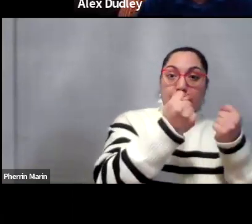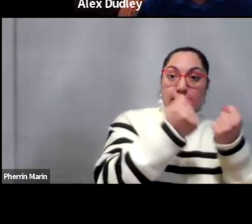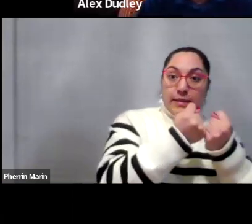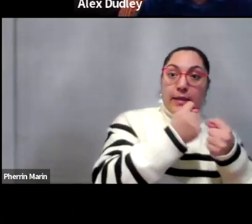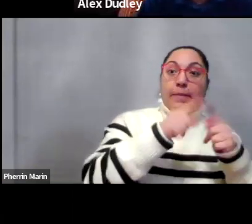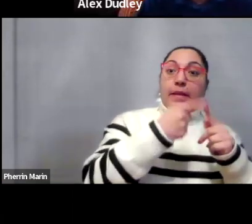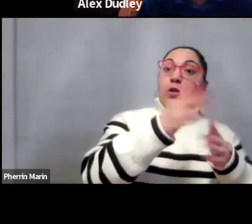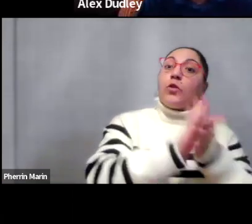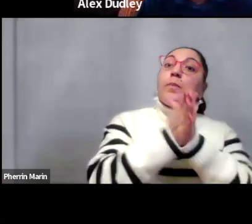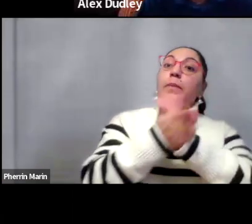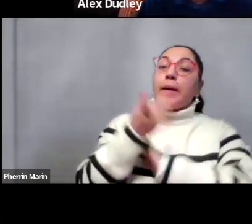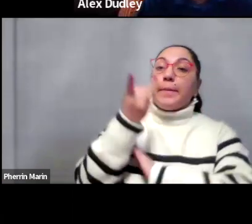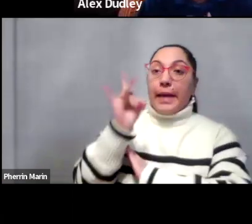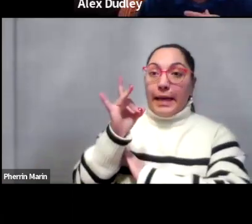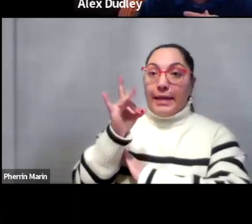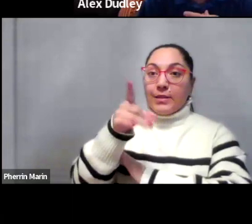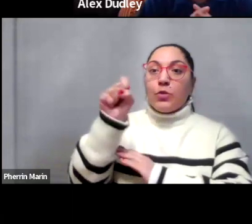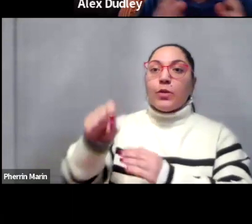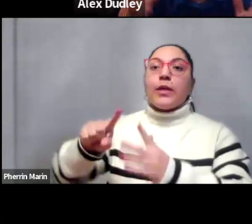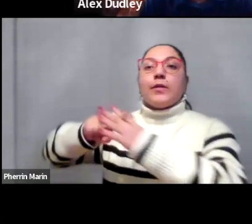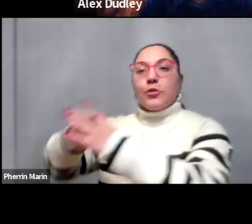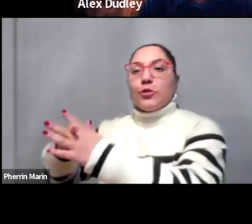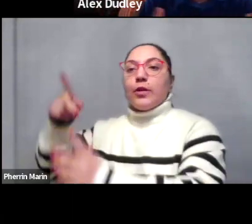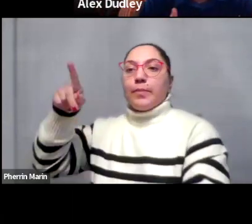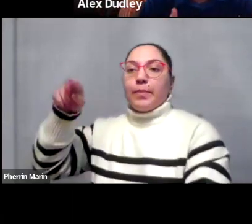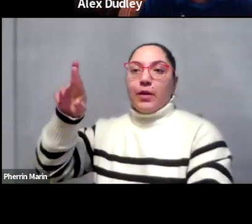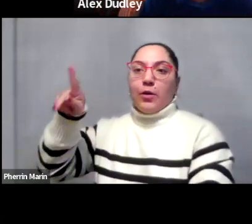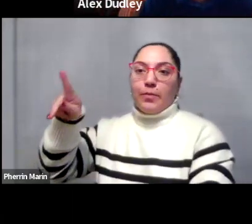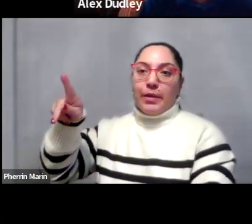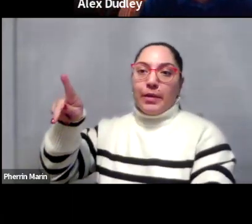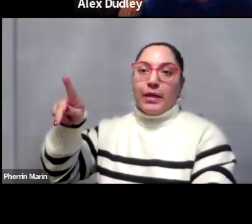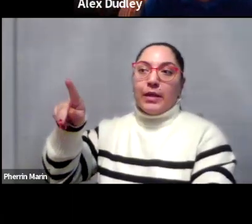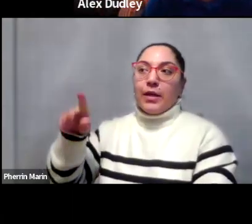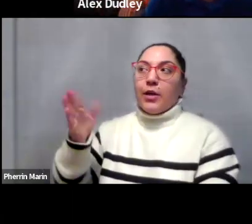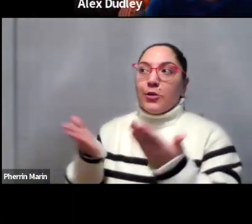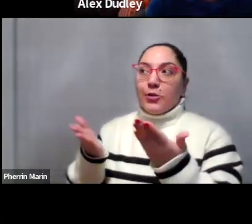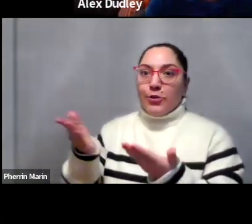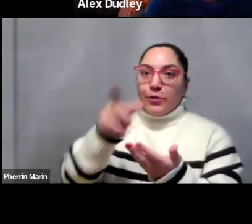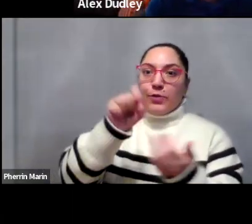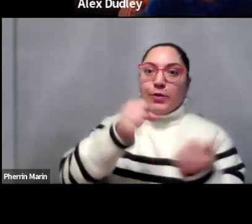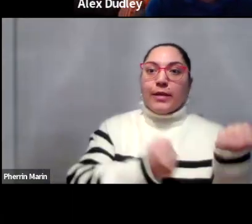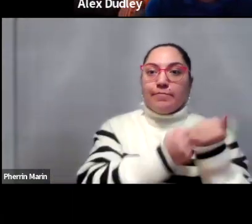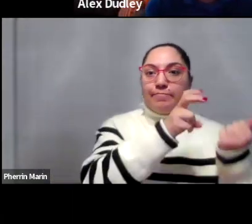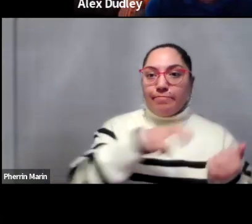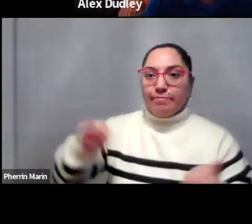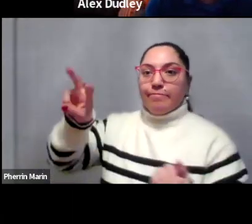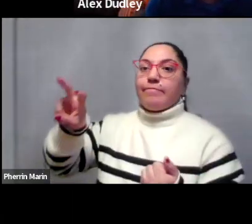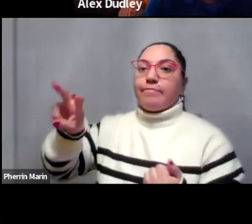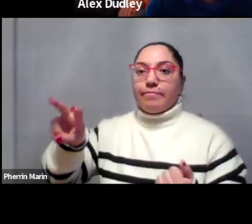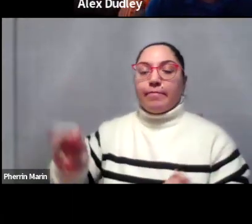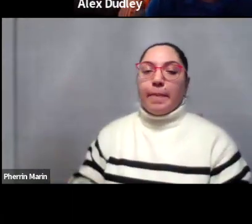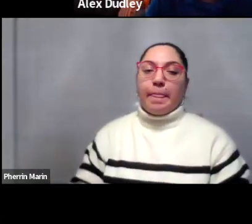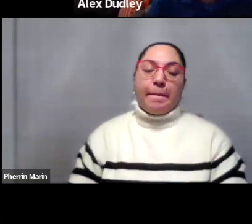18, but once people hit 18, we can also kind of supplement this team with those services as